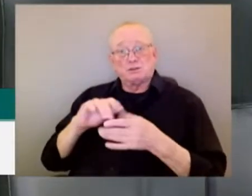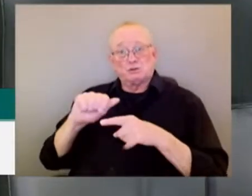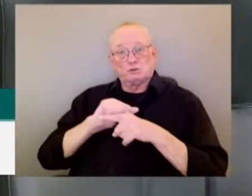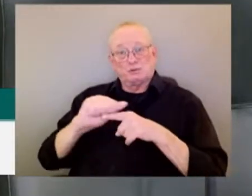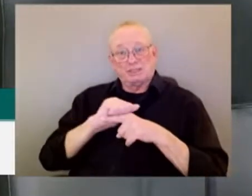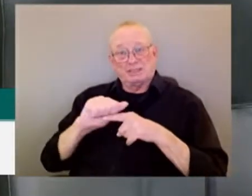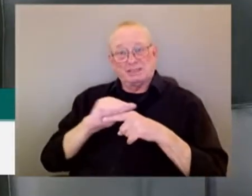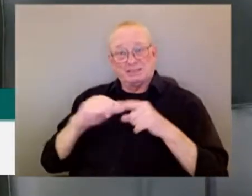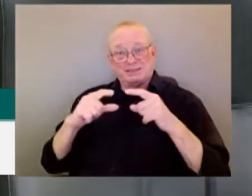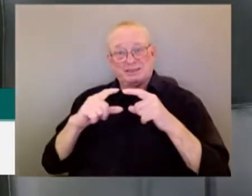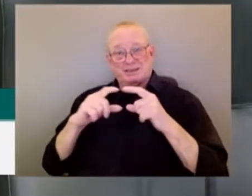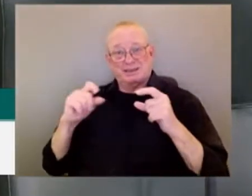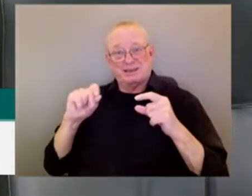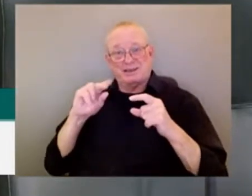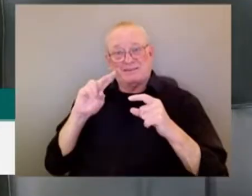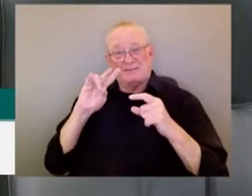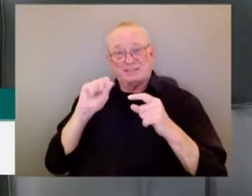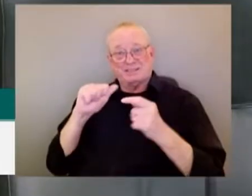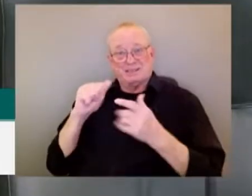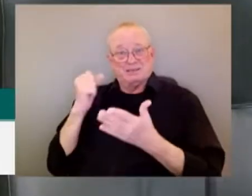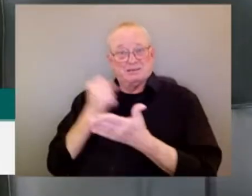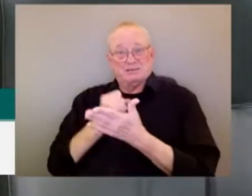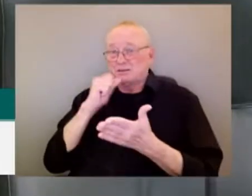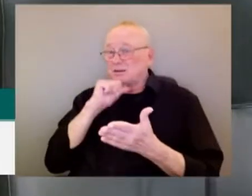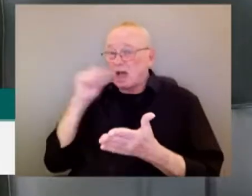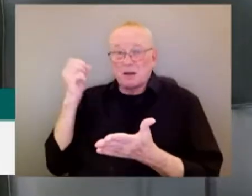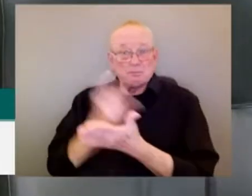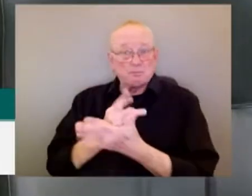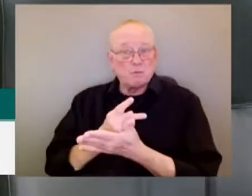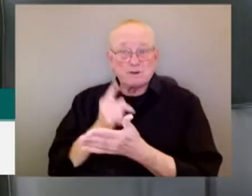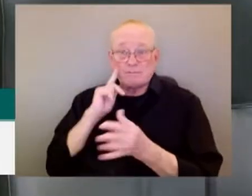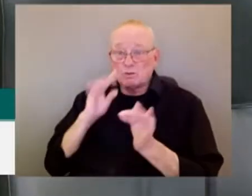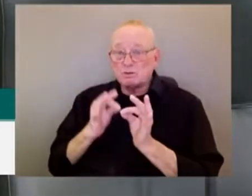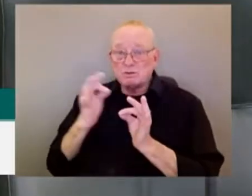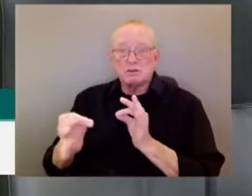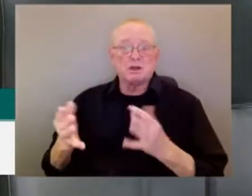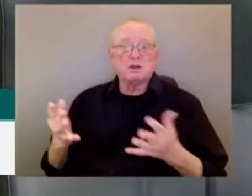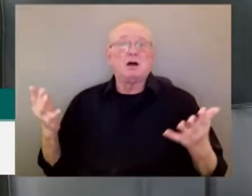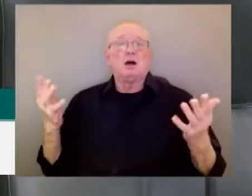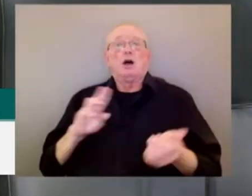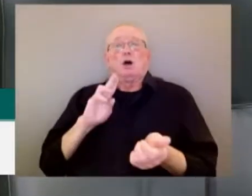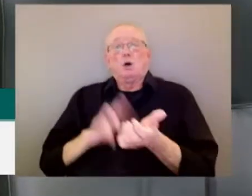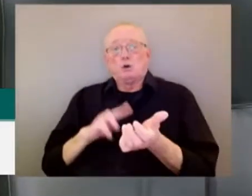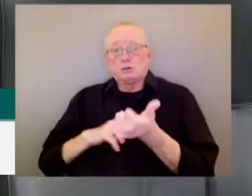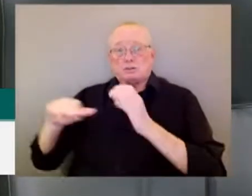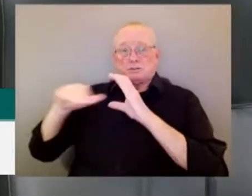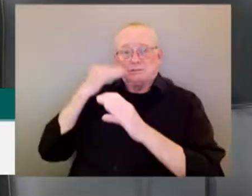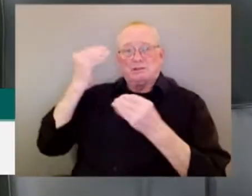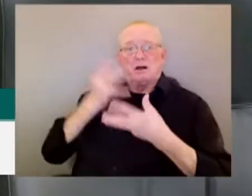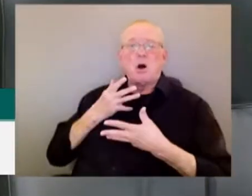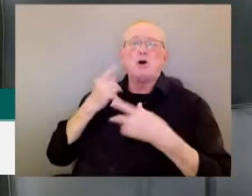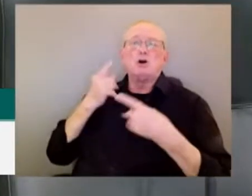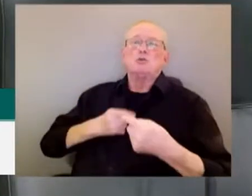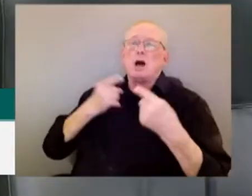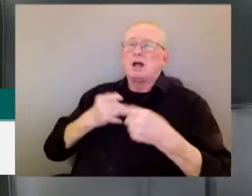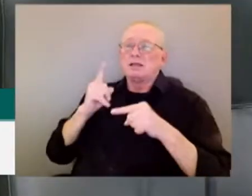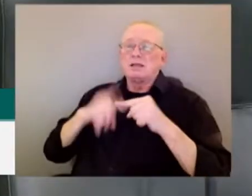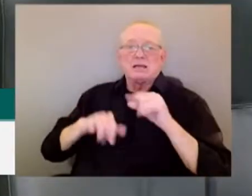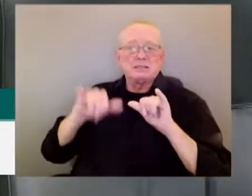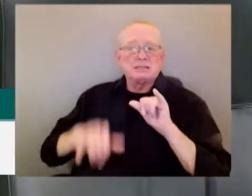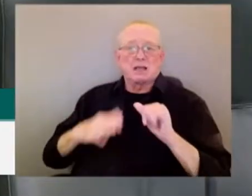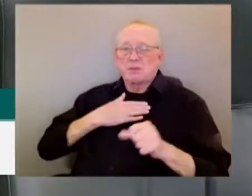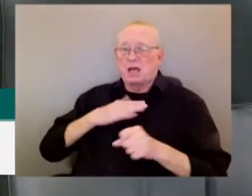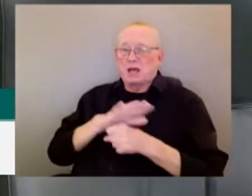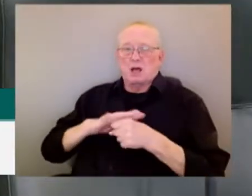continual emails from nurses who are also struggling to stay in the Bow Valley due to the cost of housing and the affordability